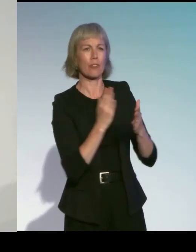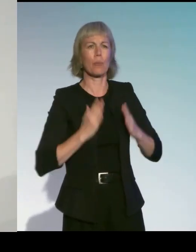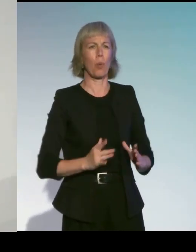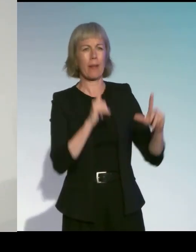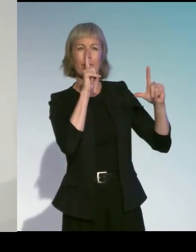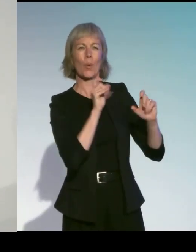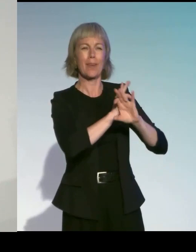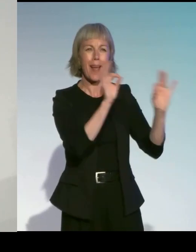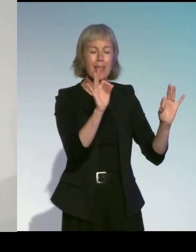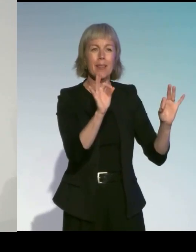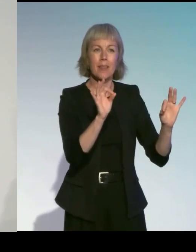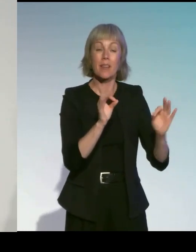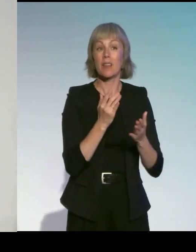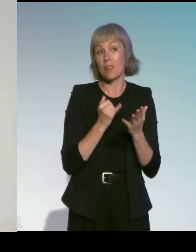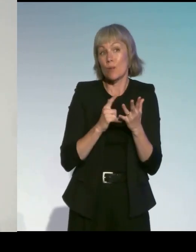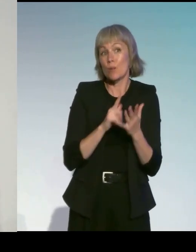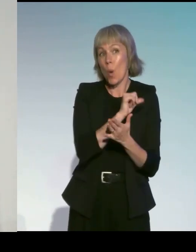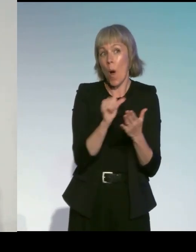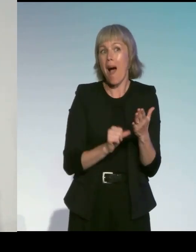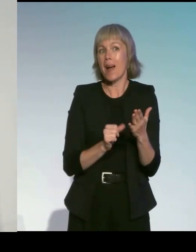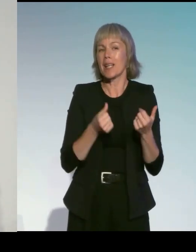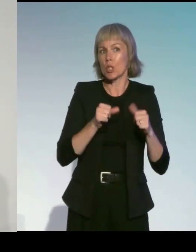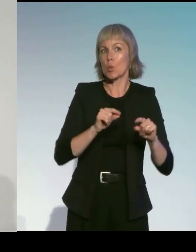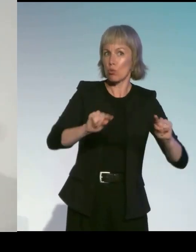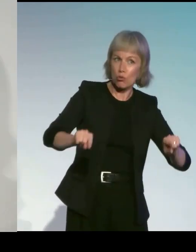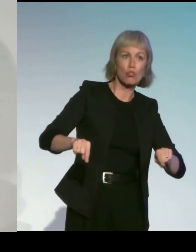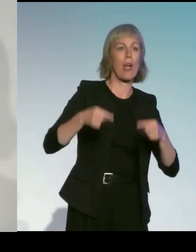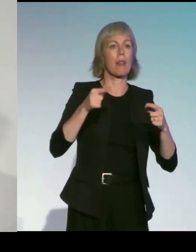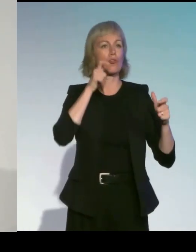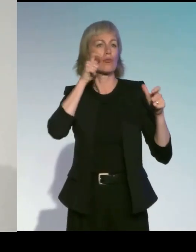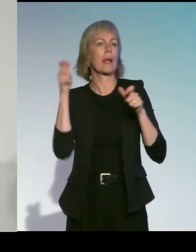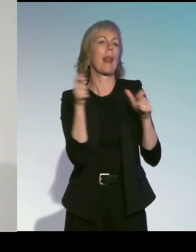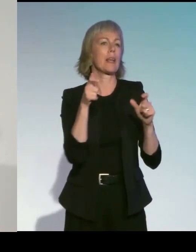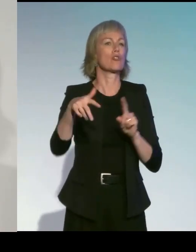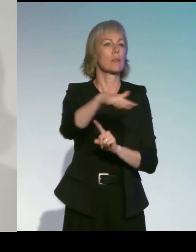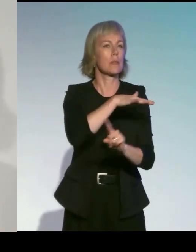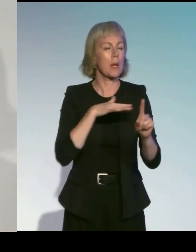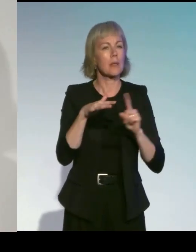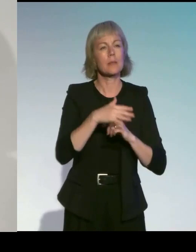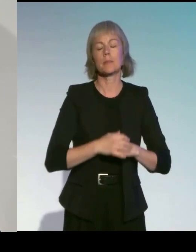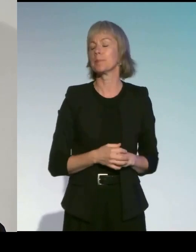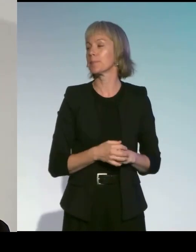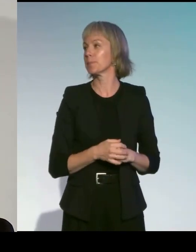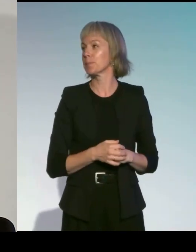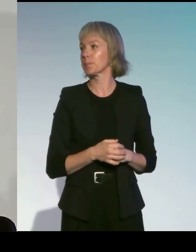that art is then being used to kind of challenge the regulatory space.